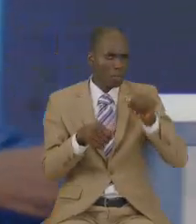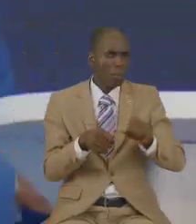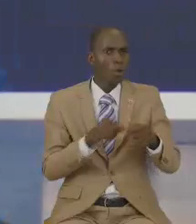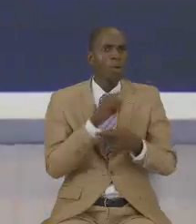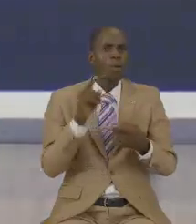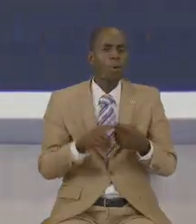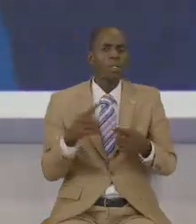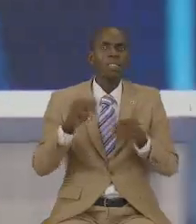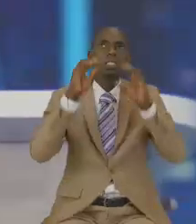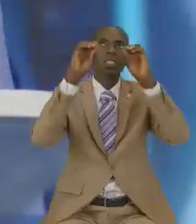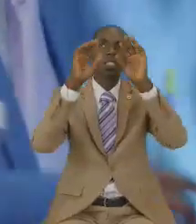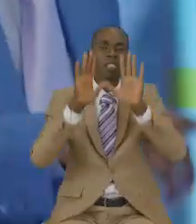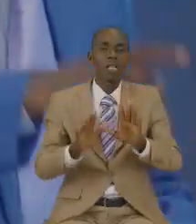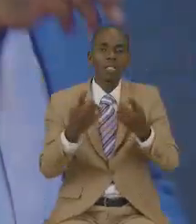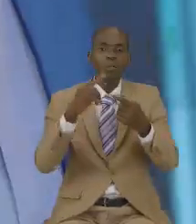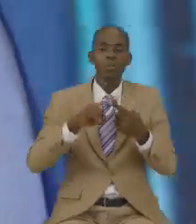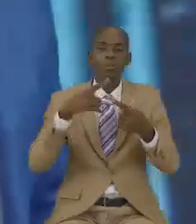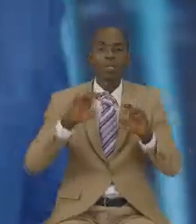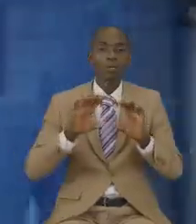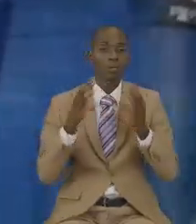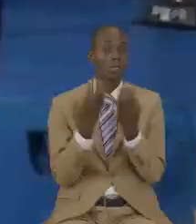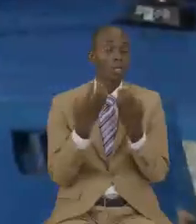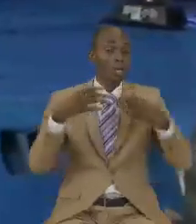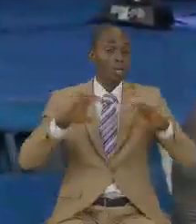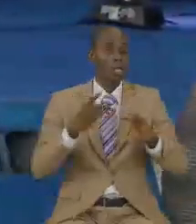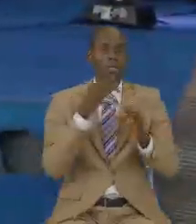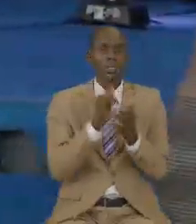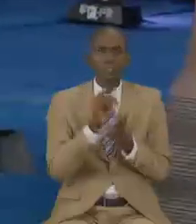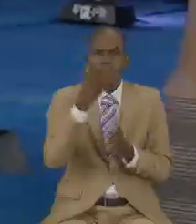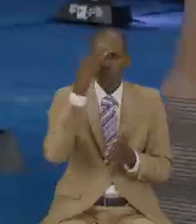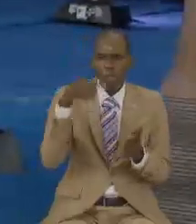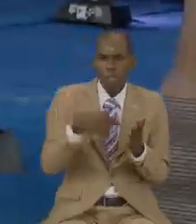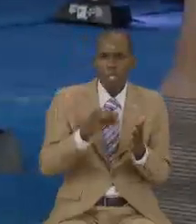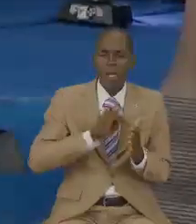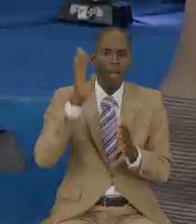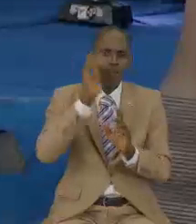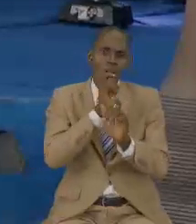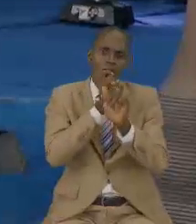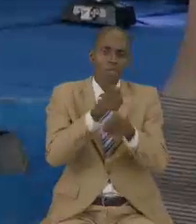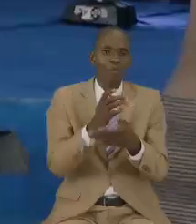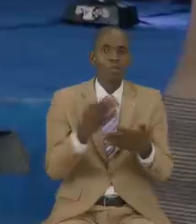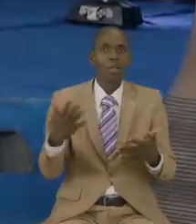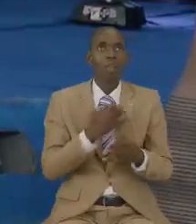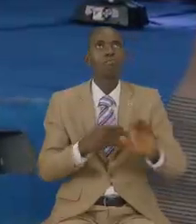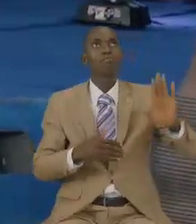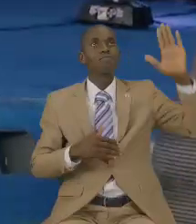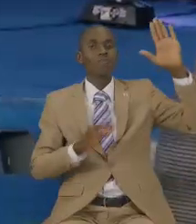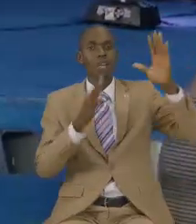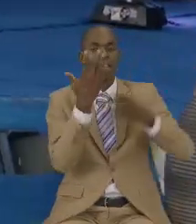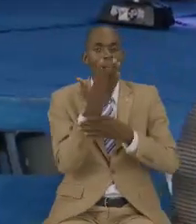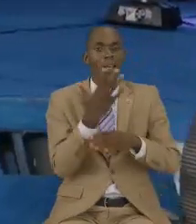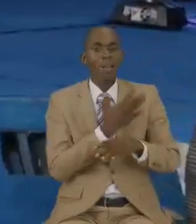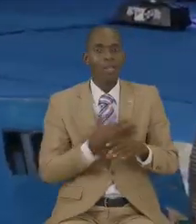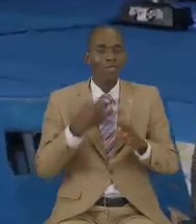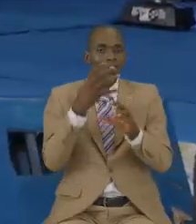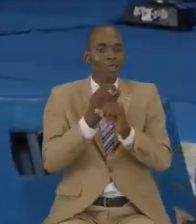when the teacher came to the class and said, if you know this, I'll give you this thing, and then you raise up your hand and then you